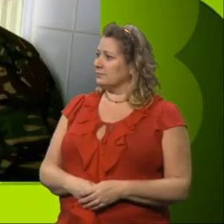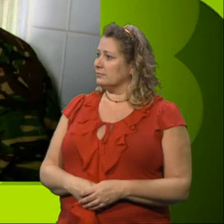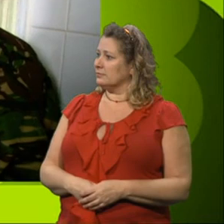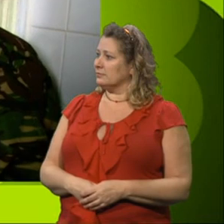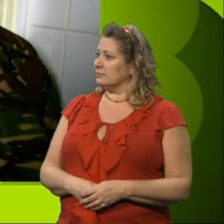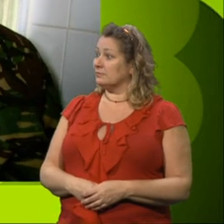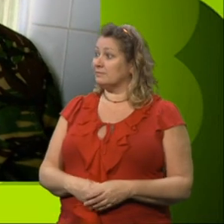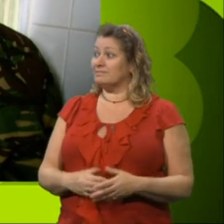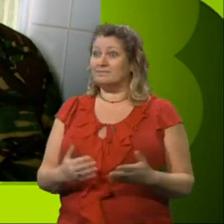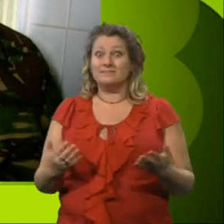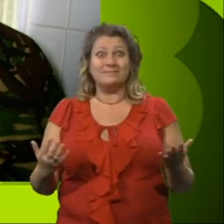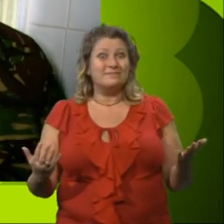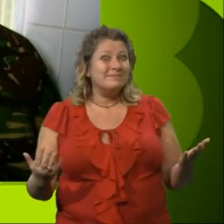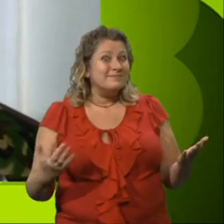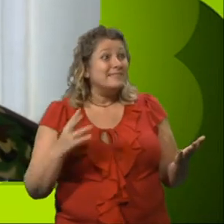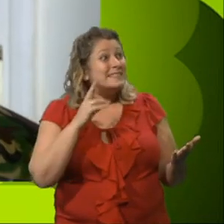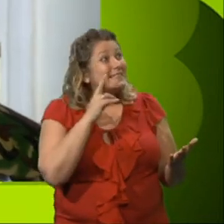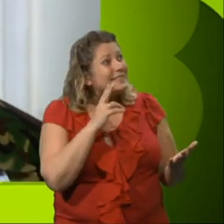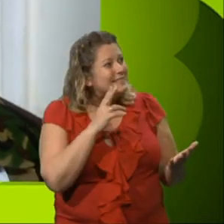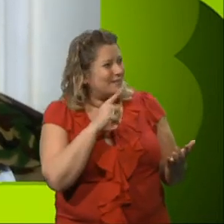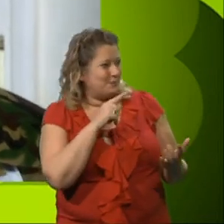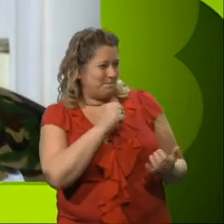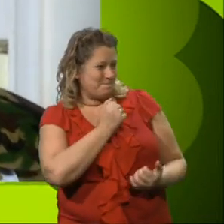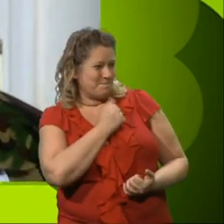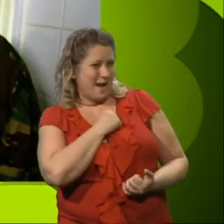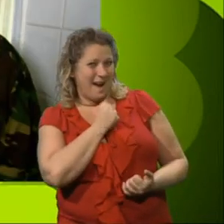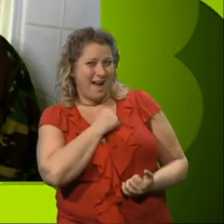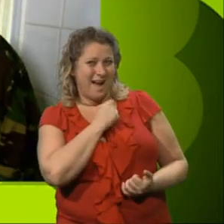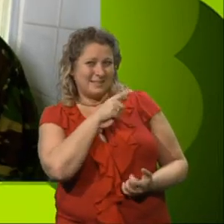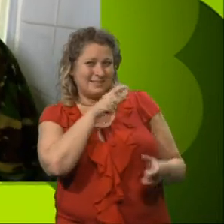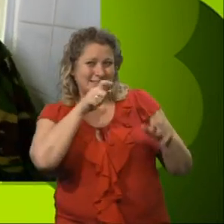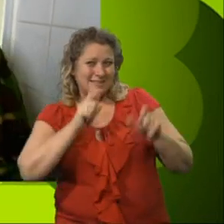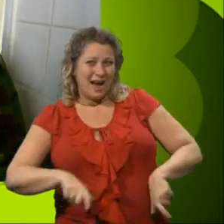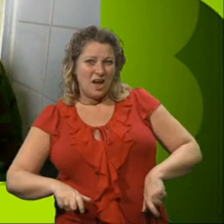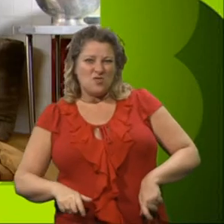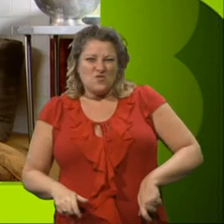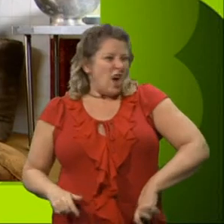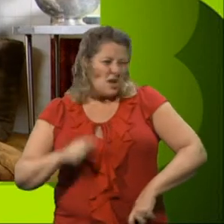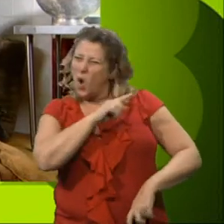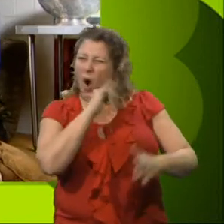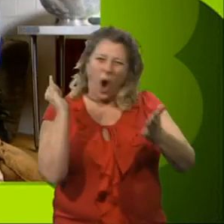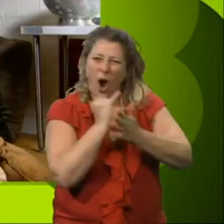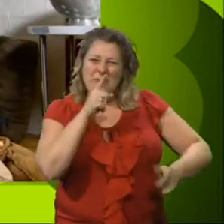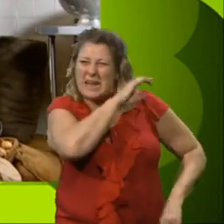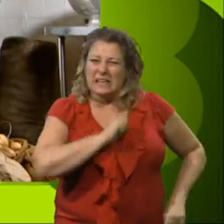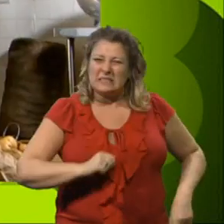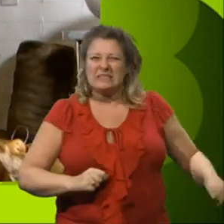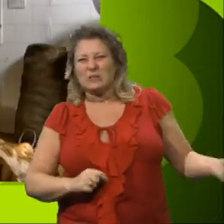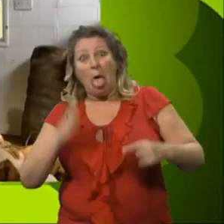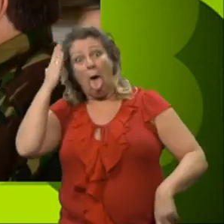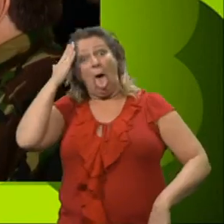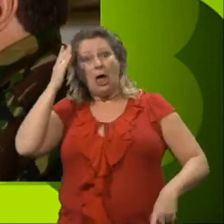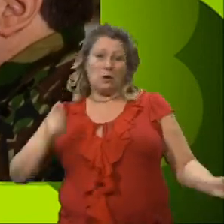So you see, Dickweed, you're all mine now. Right, you horrible maggots! Stop daydreaming and get back to